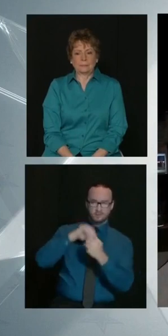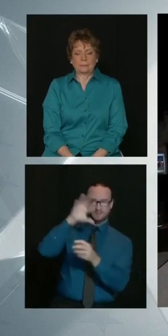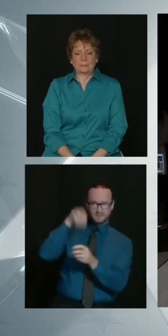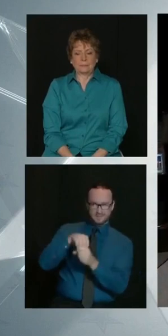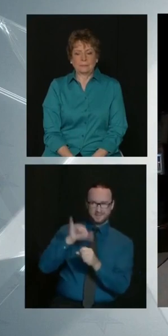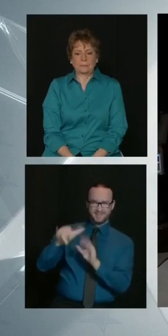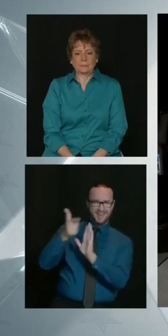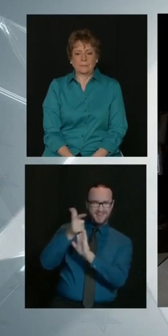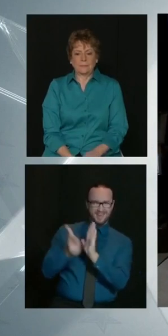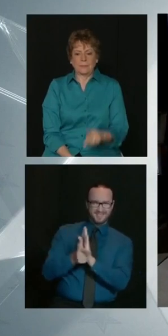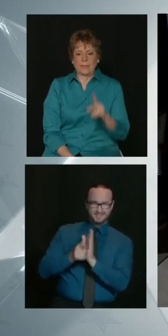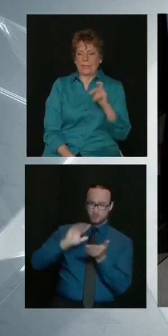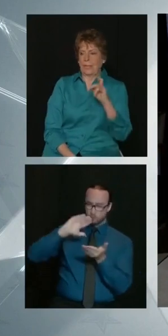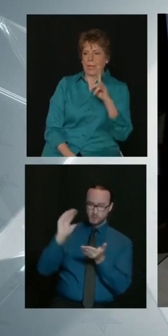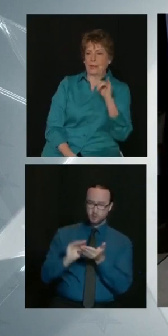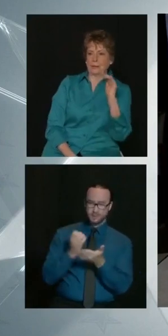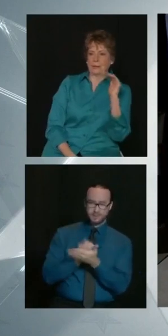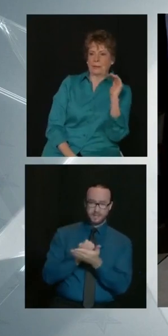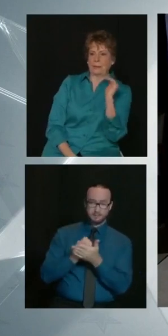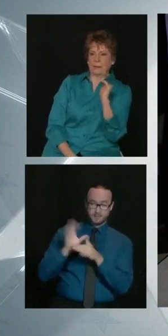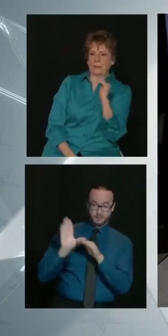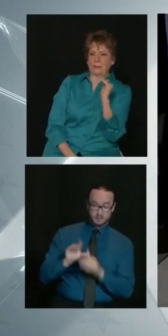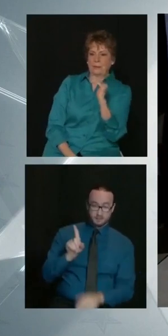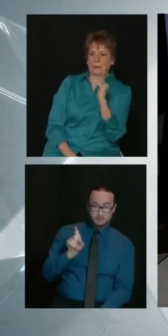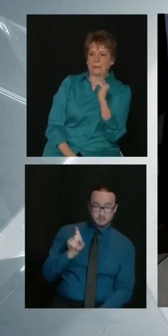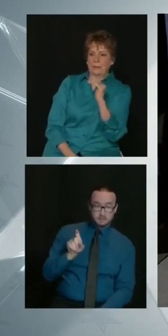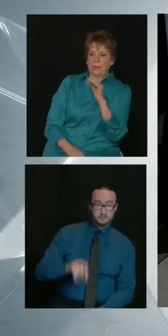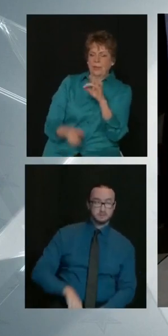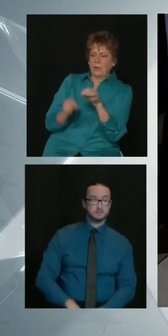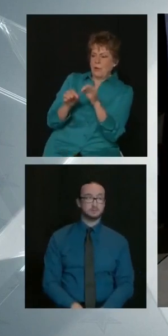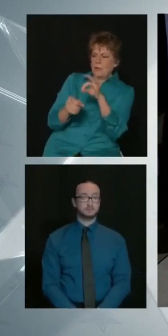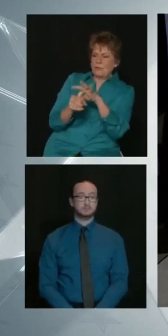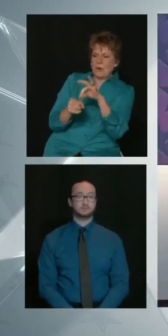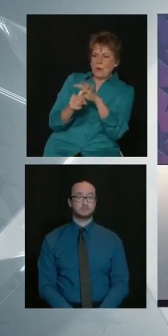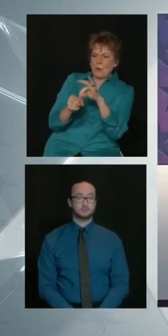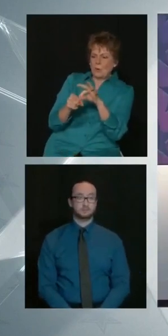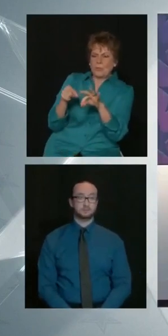that happen in D.C. that have nothing to do with Border Patrol agents, and it might have the title on it, and nothing happens.